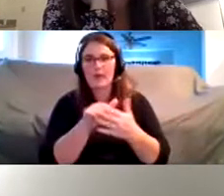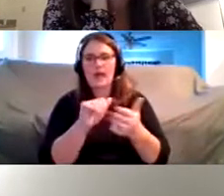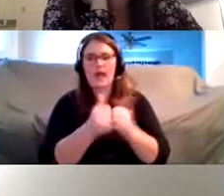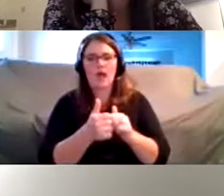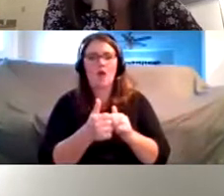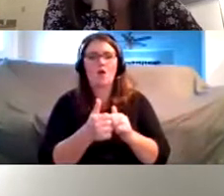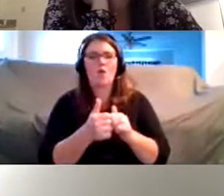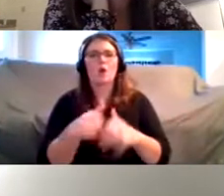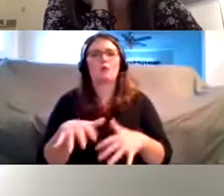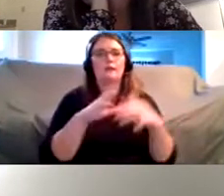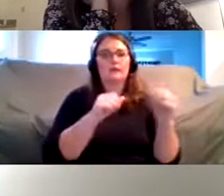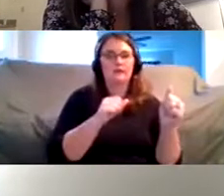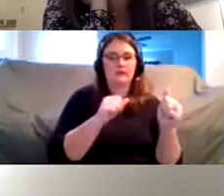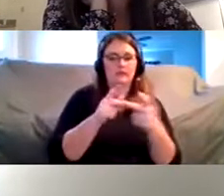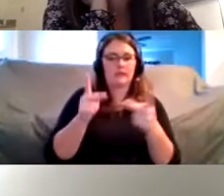now?